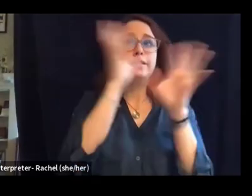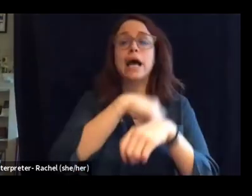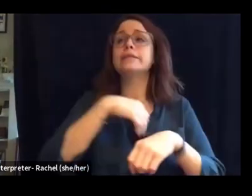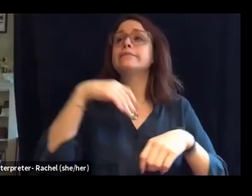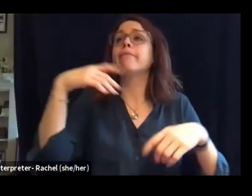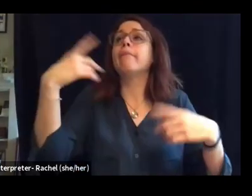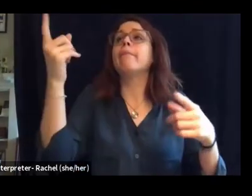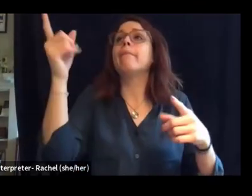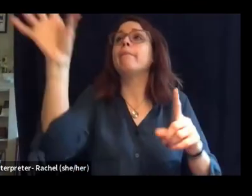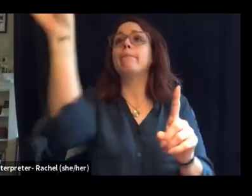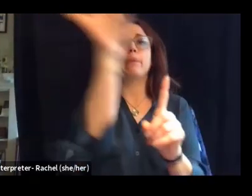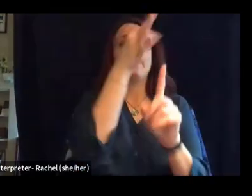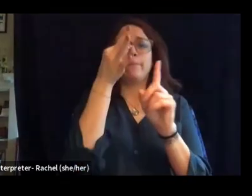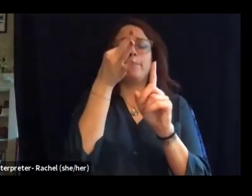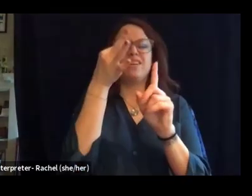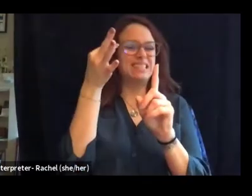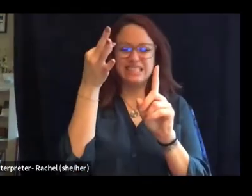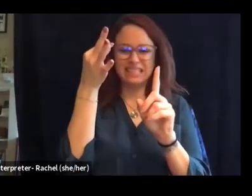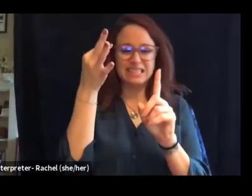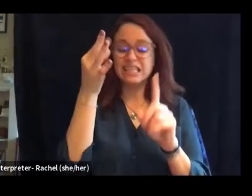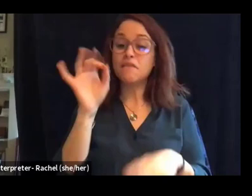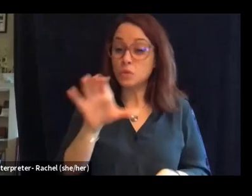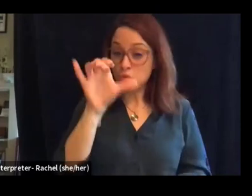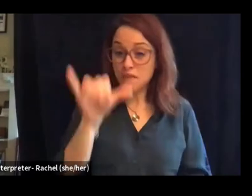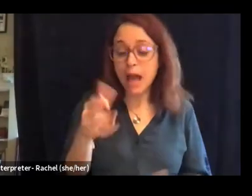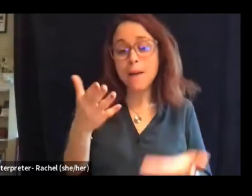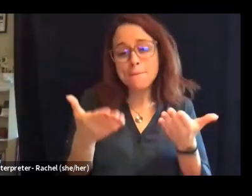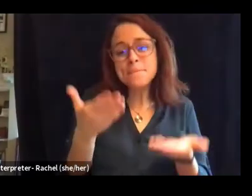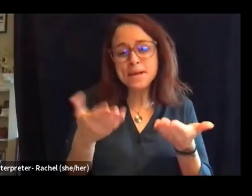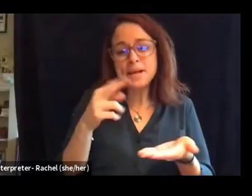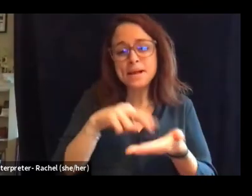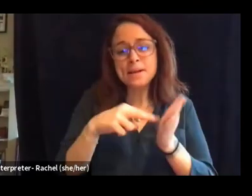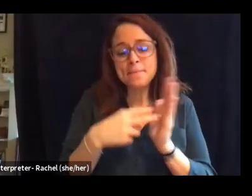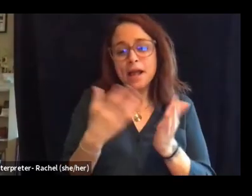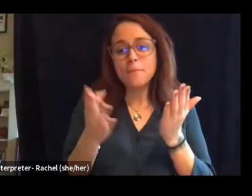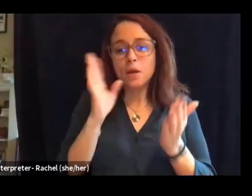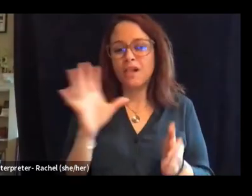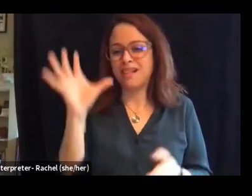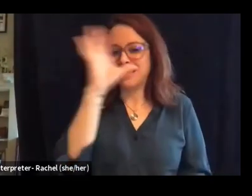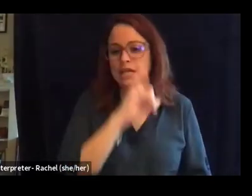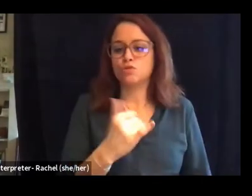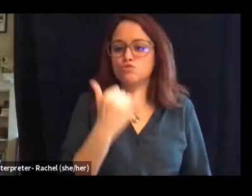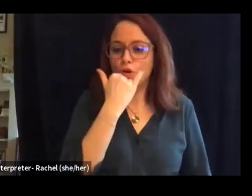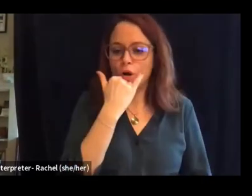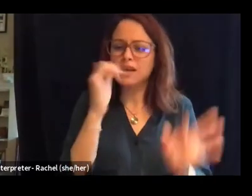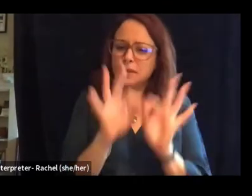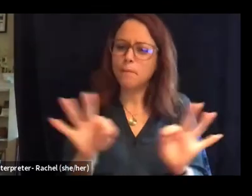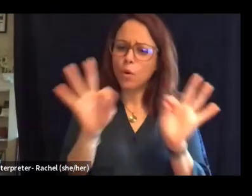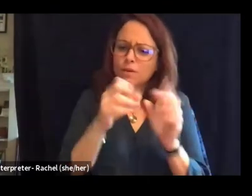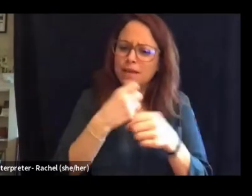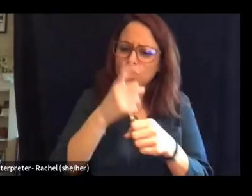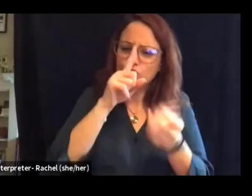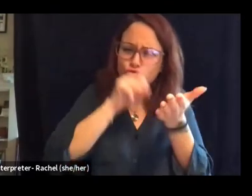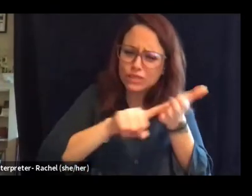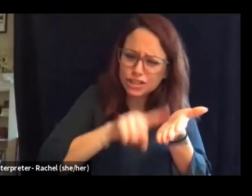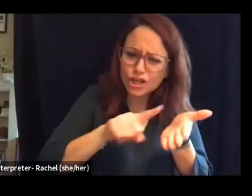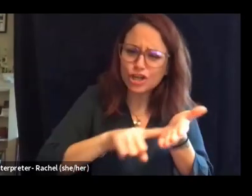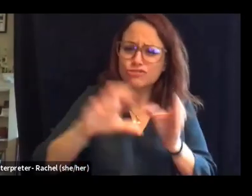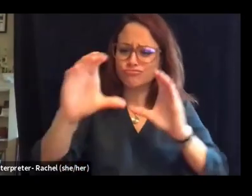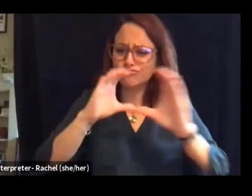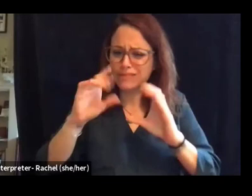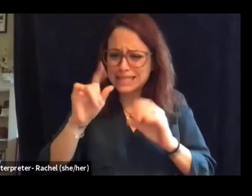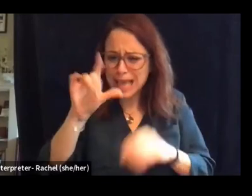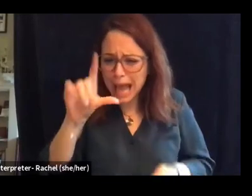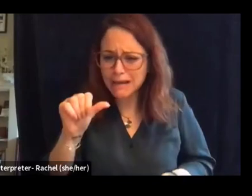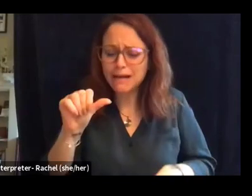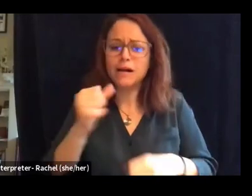likely going to guess wrong. So this is just a good list. And when you get your deck, this will